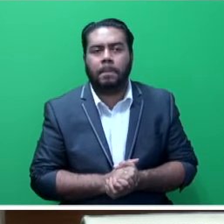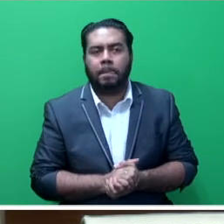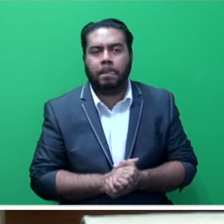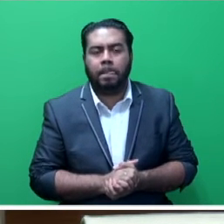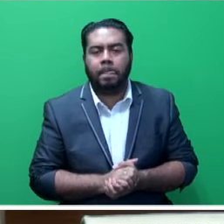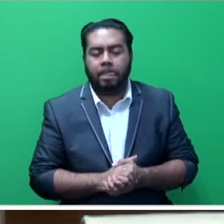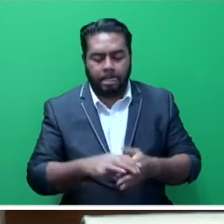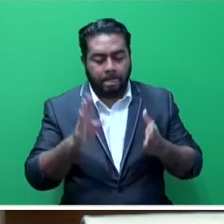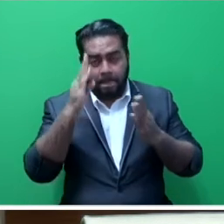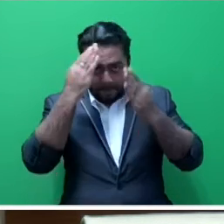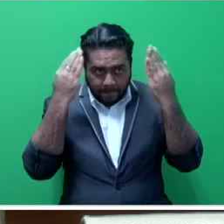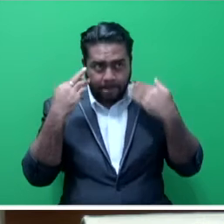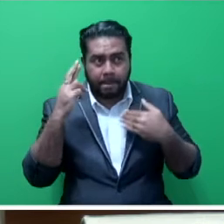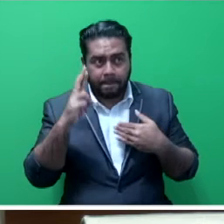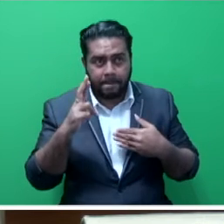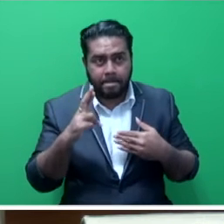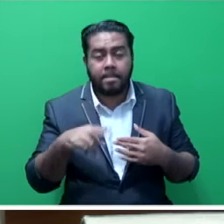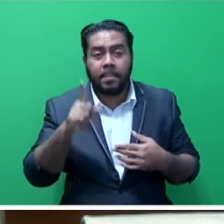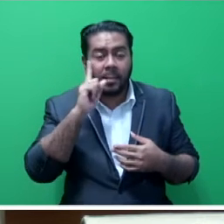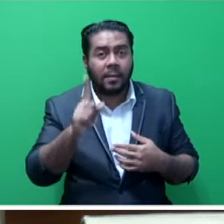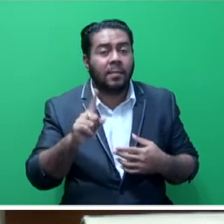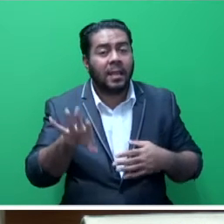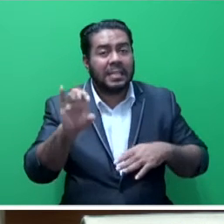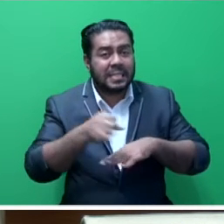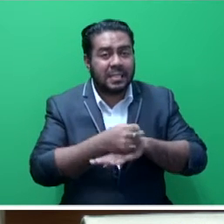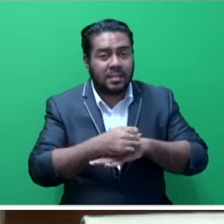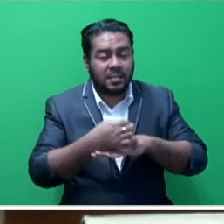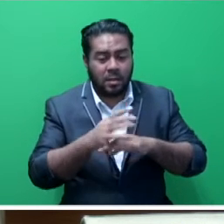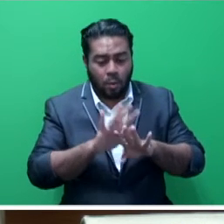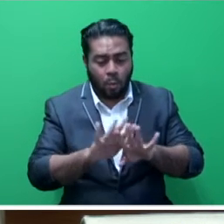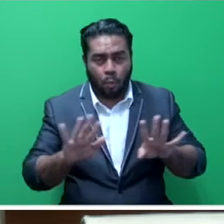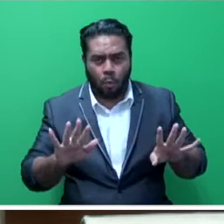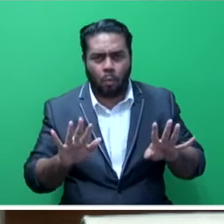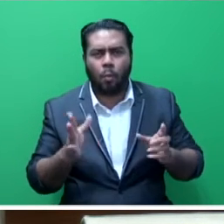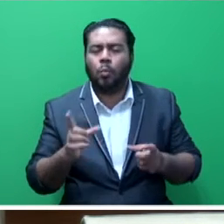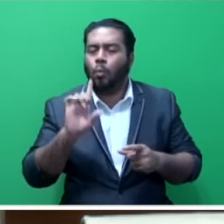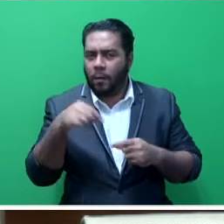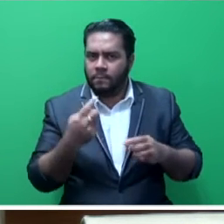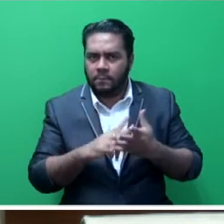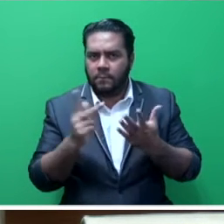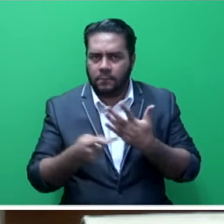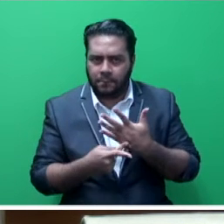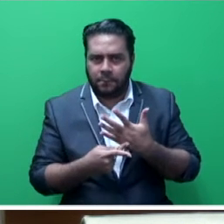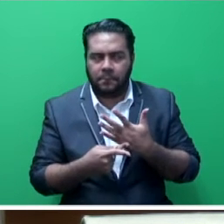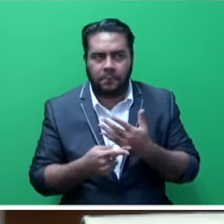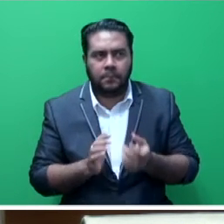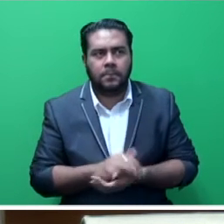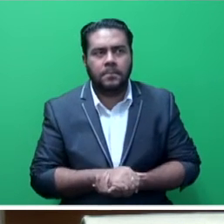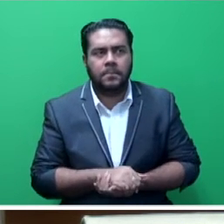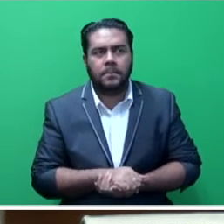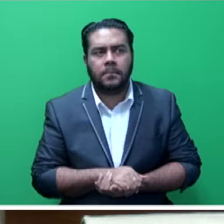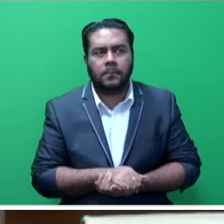Speaker, the Nature Based Seawall is one of our flagship programs. Have been